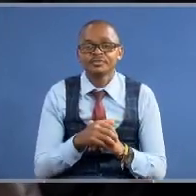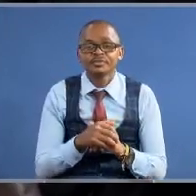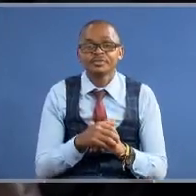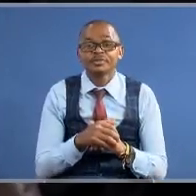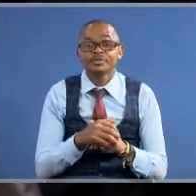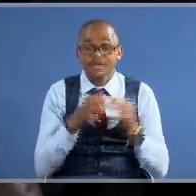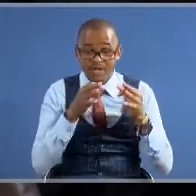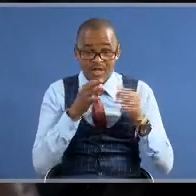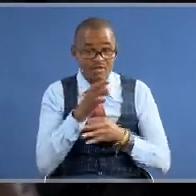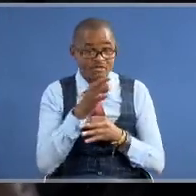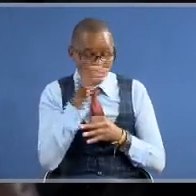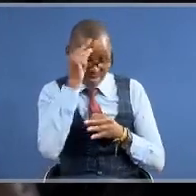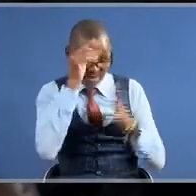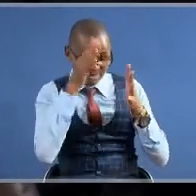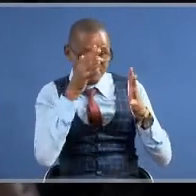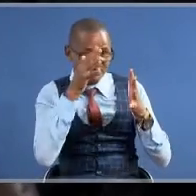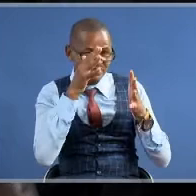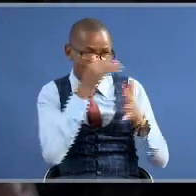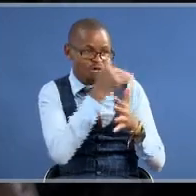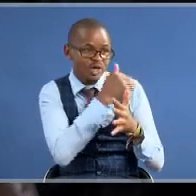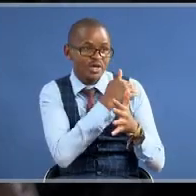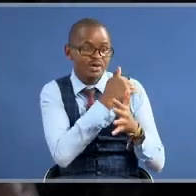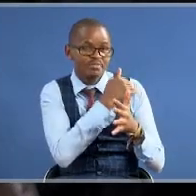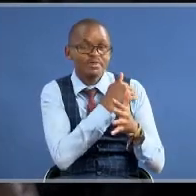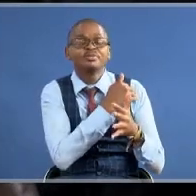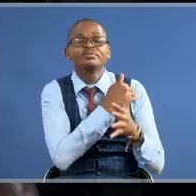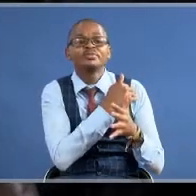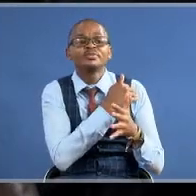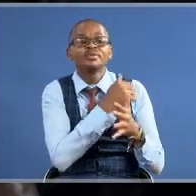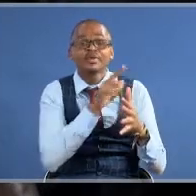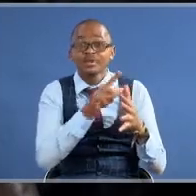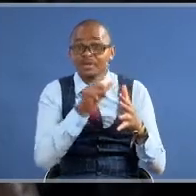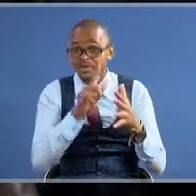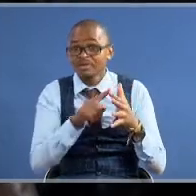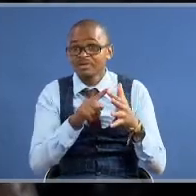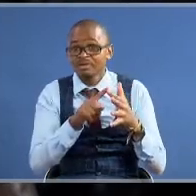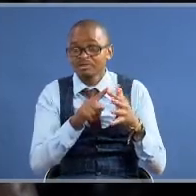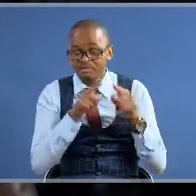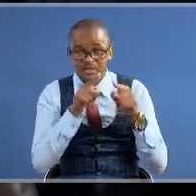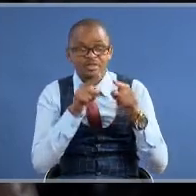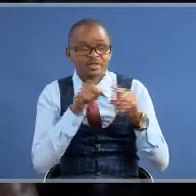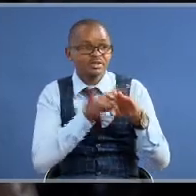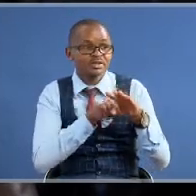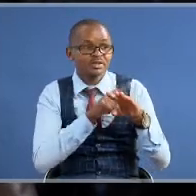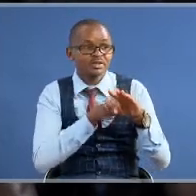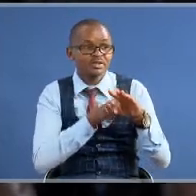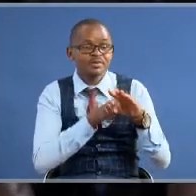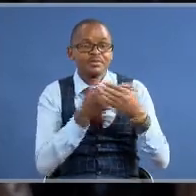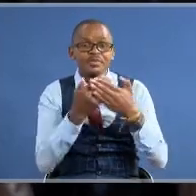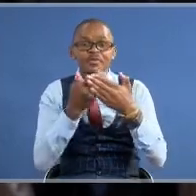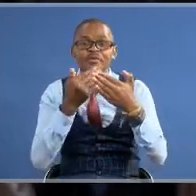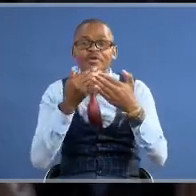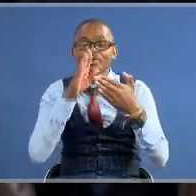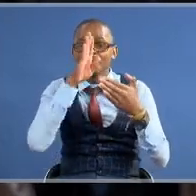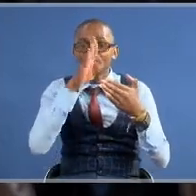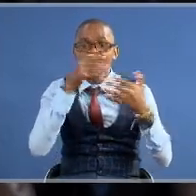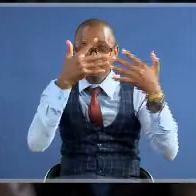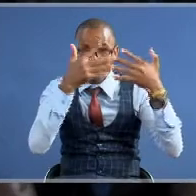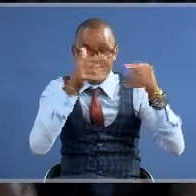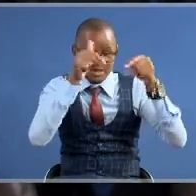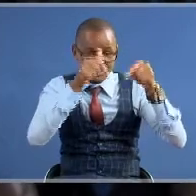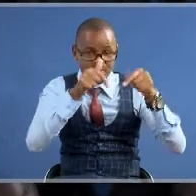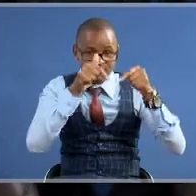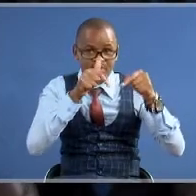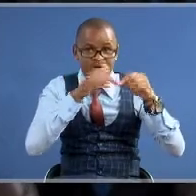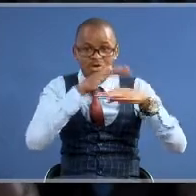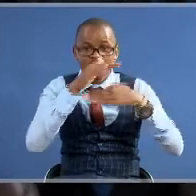So if the governor was to interfere, then he would have interfered at that point in time, prior to being arraigned. He